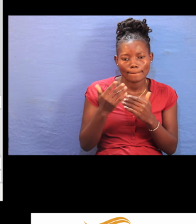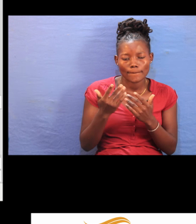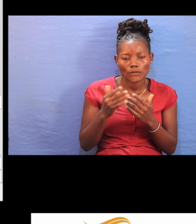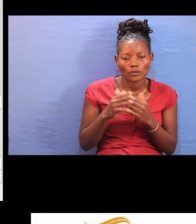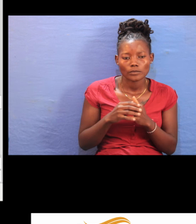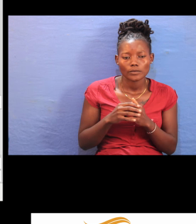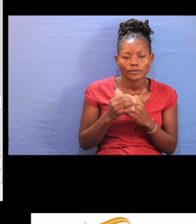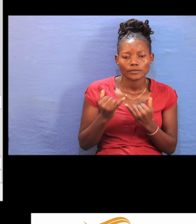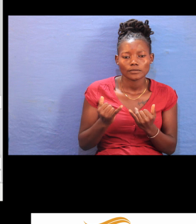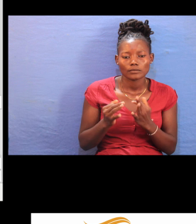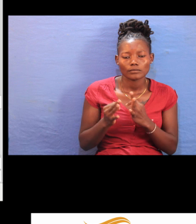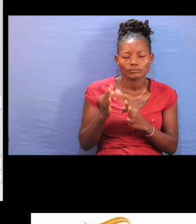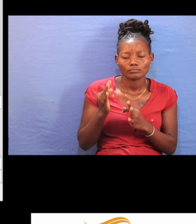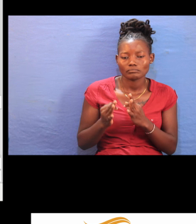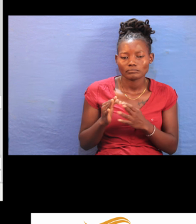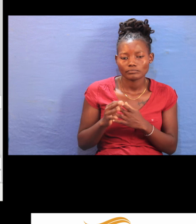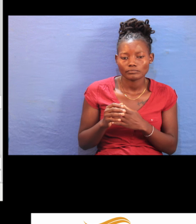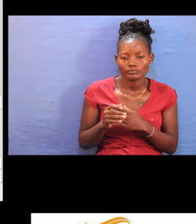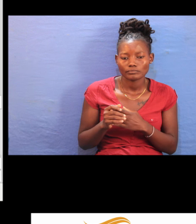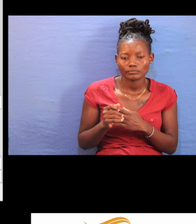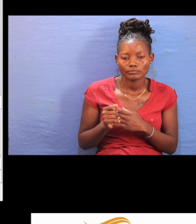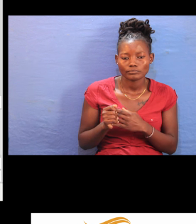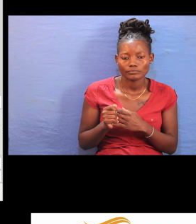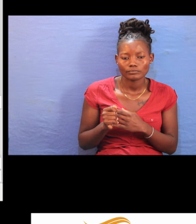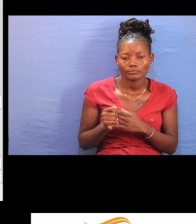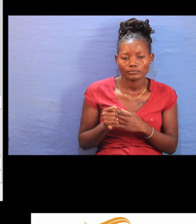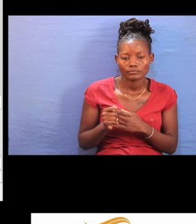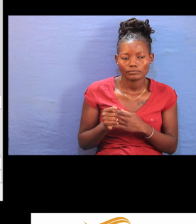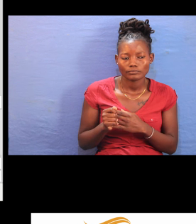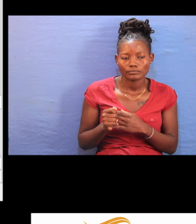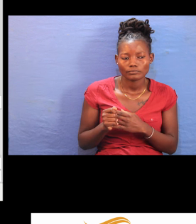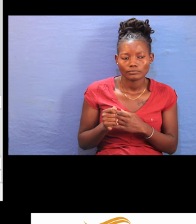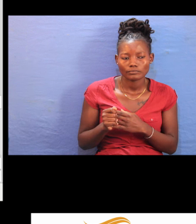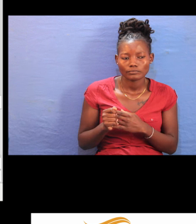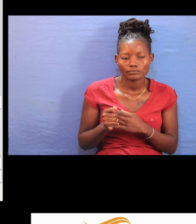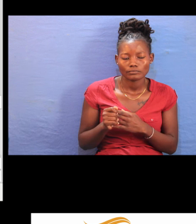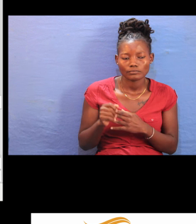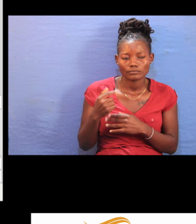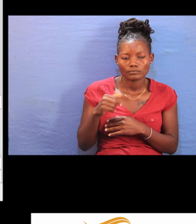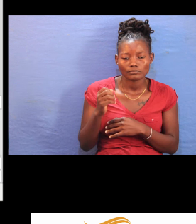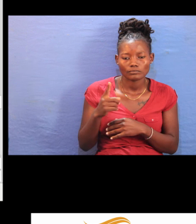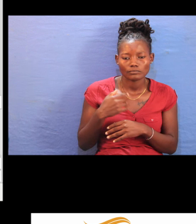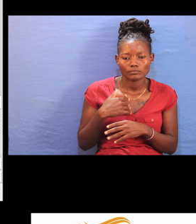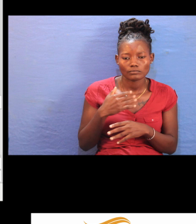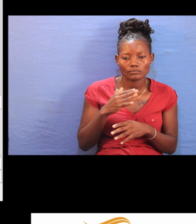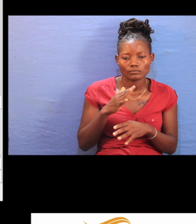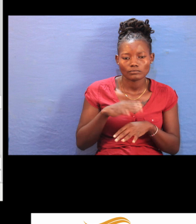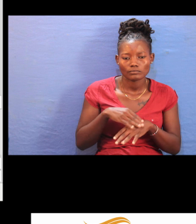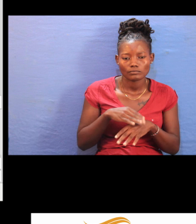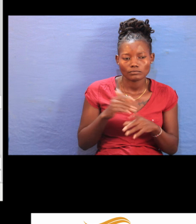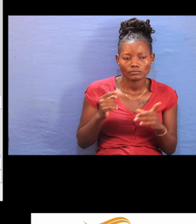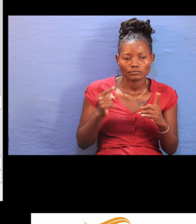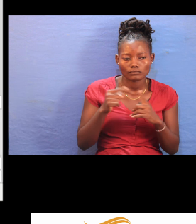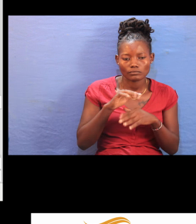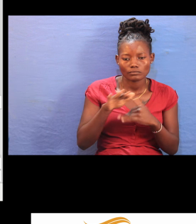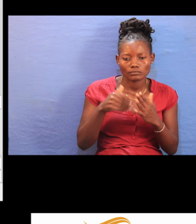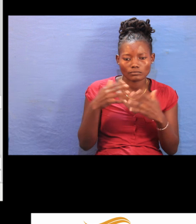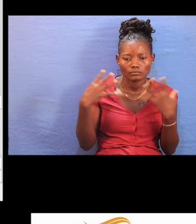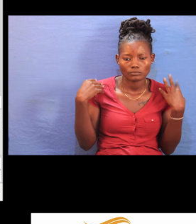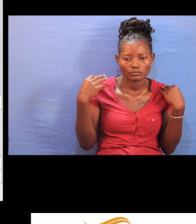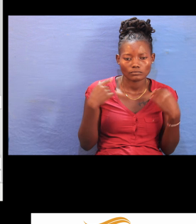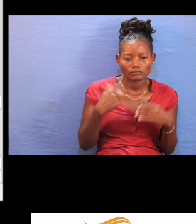front squats or for snatch pull or clean pull. So with all the exercises that we're doing, we're